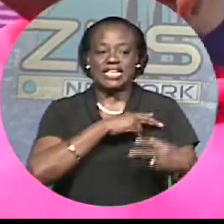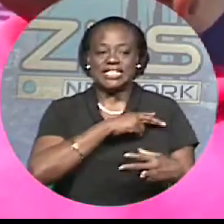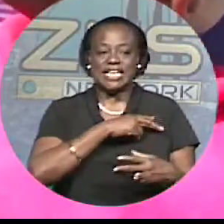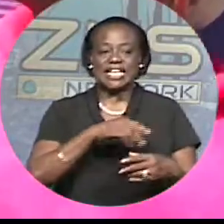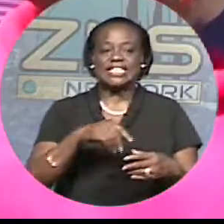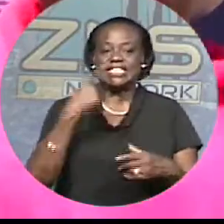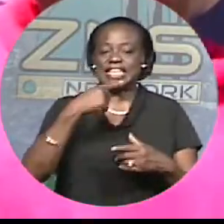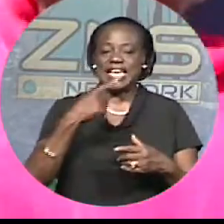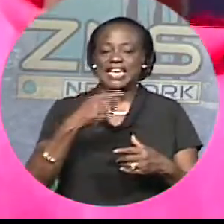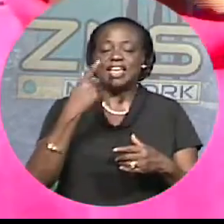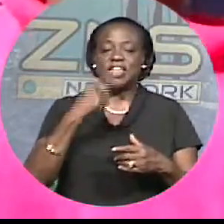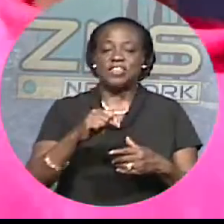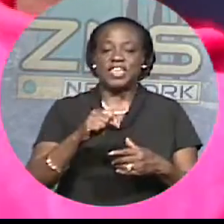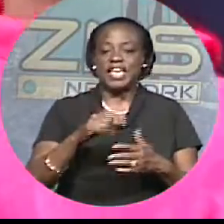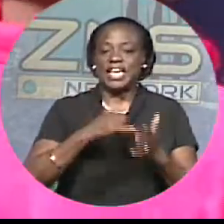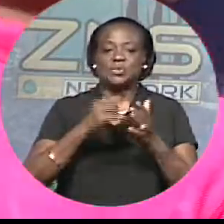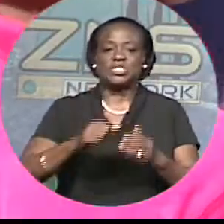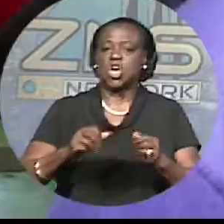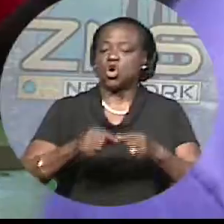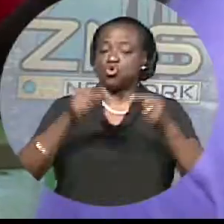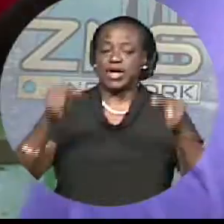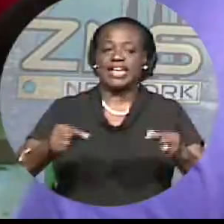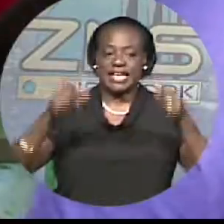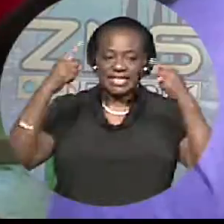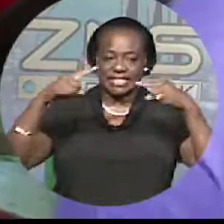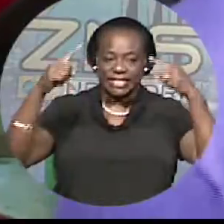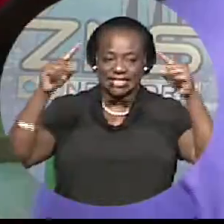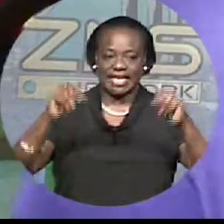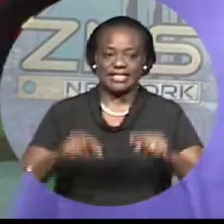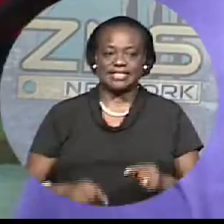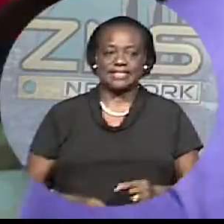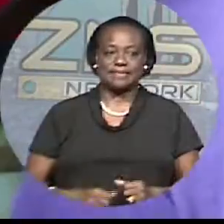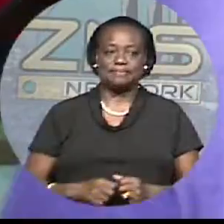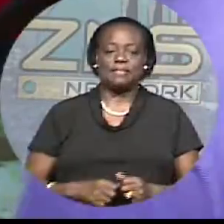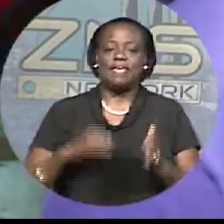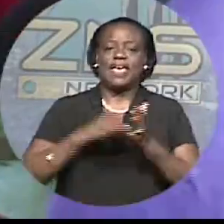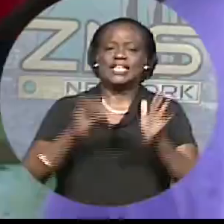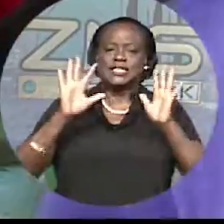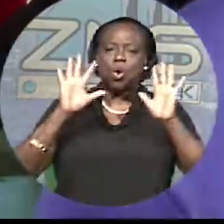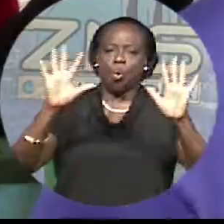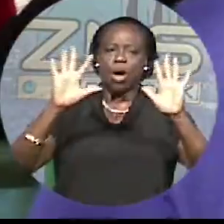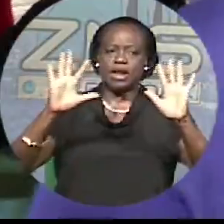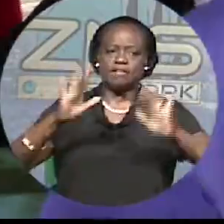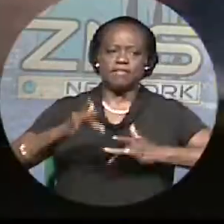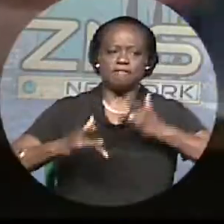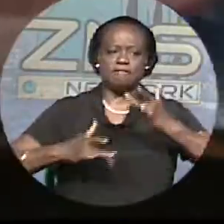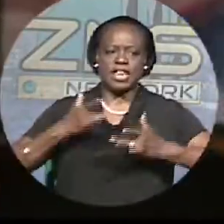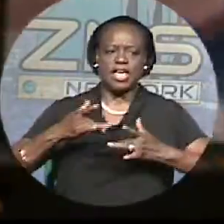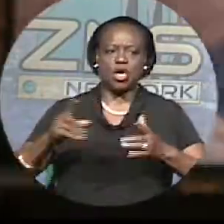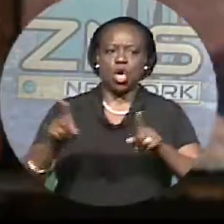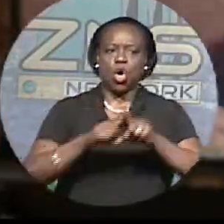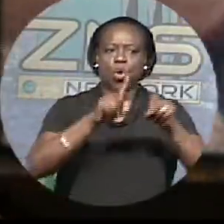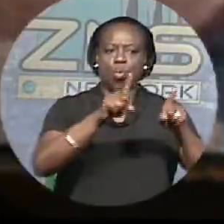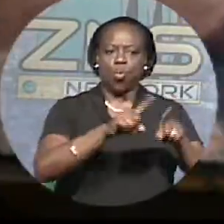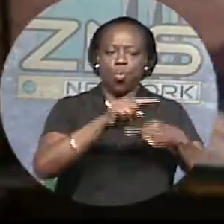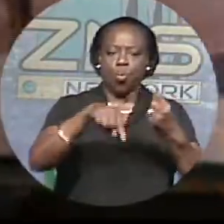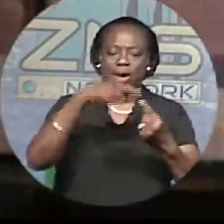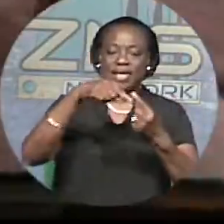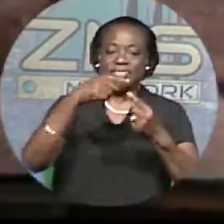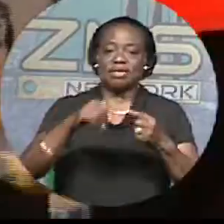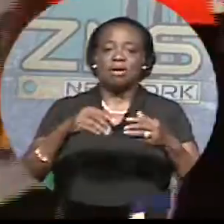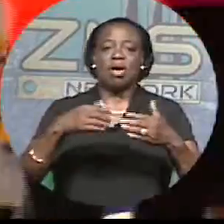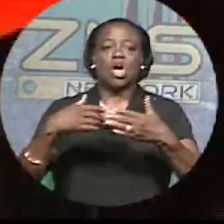the event was a smashing success. It's a wonderful feeling when the community can come together and have a